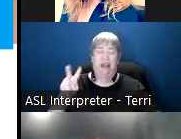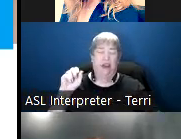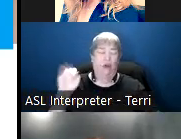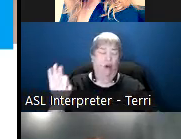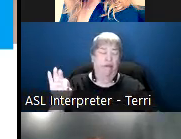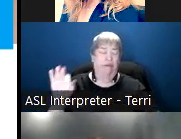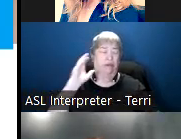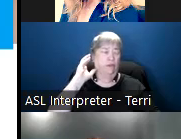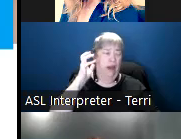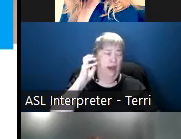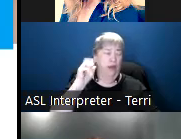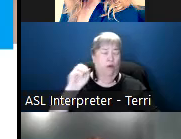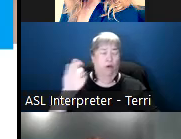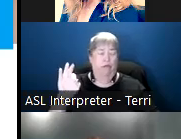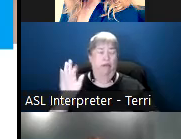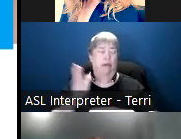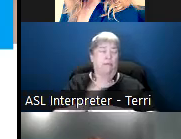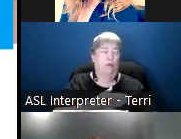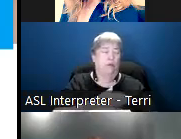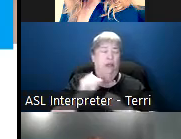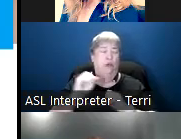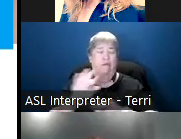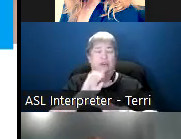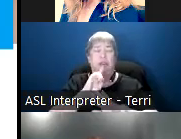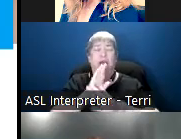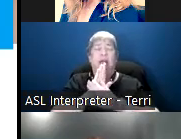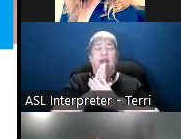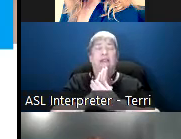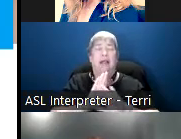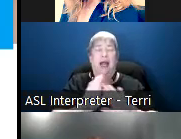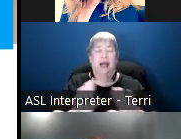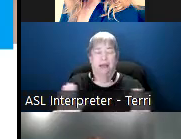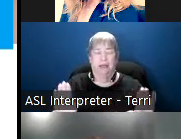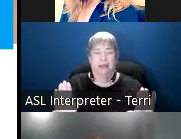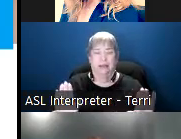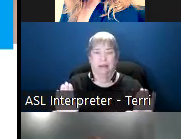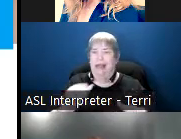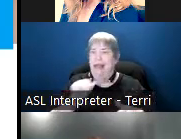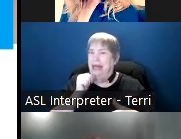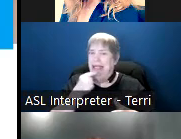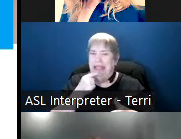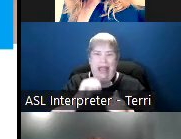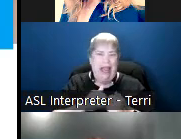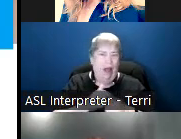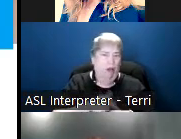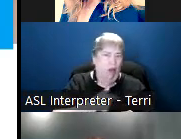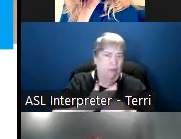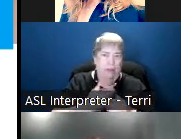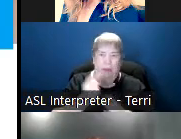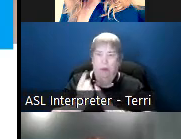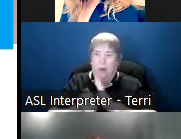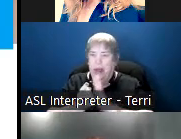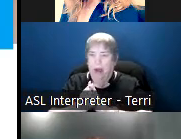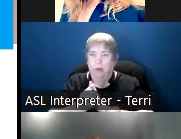no music, just a couple moments of silence. They did not define how much silence. It could be an hour for them. It could be a little